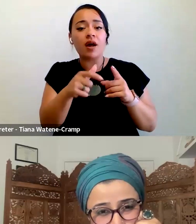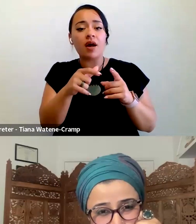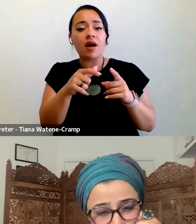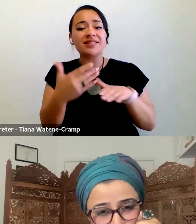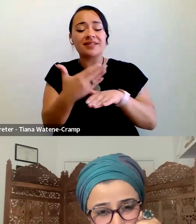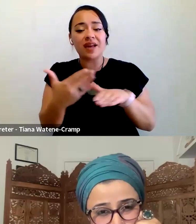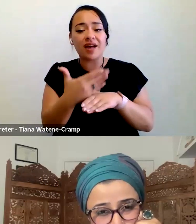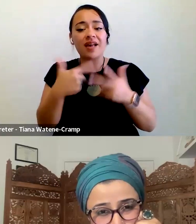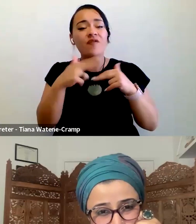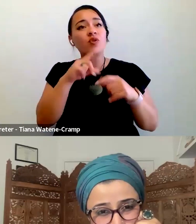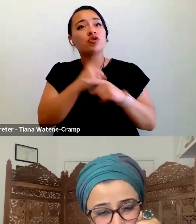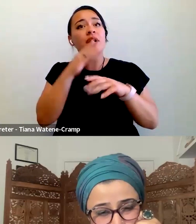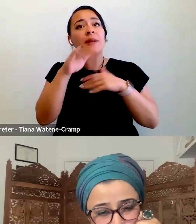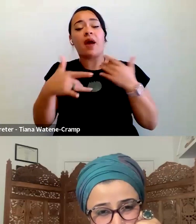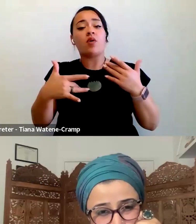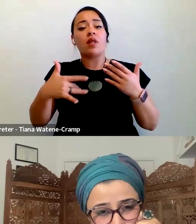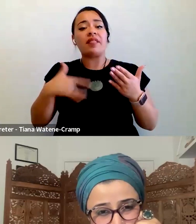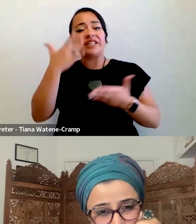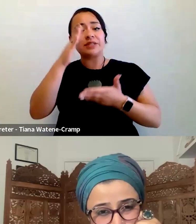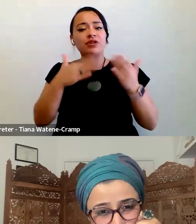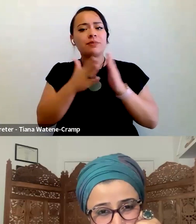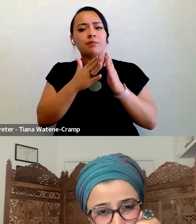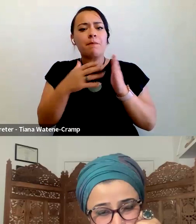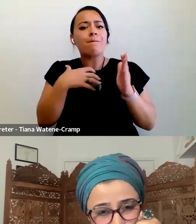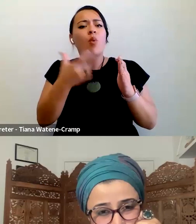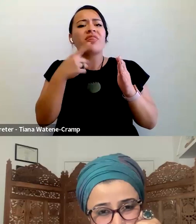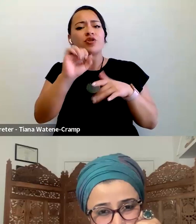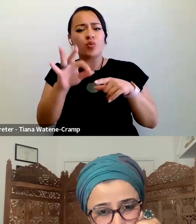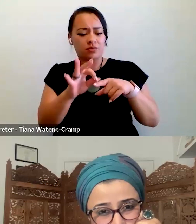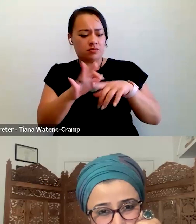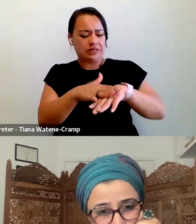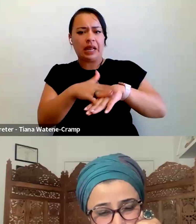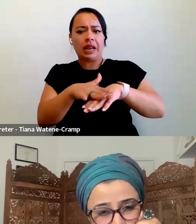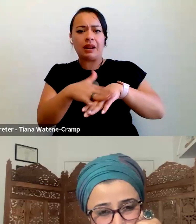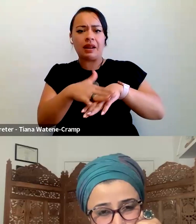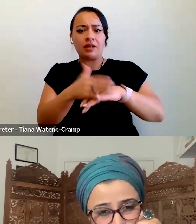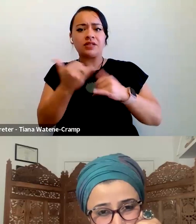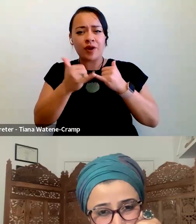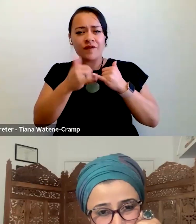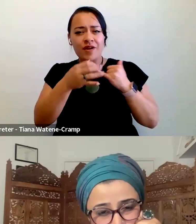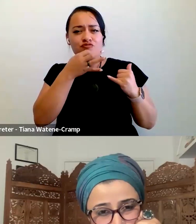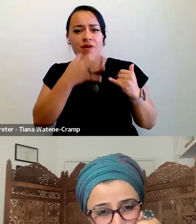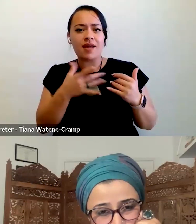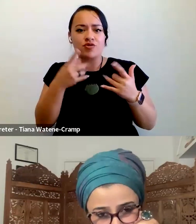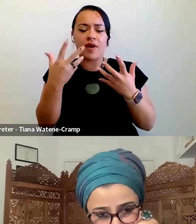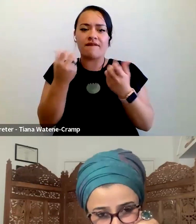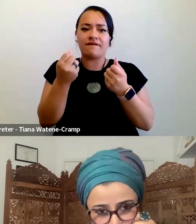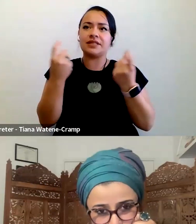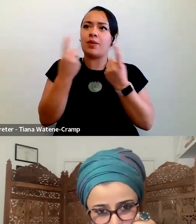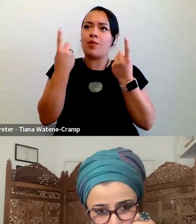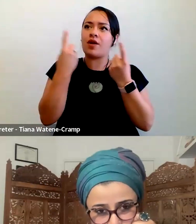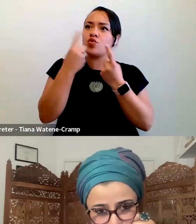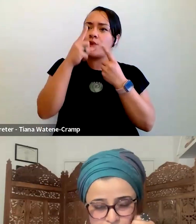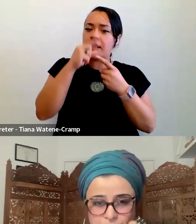beyond the color of your skin, then it's actually also very rare that you get someone who can commit to